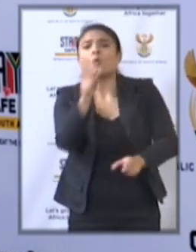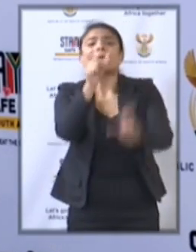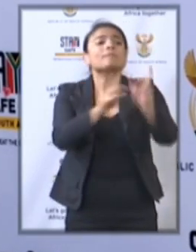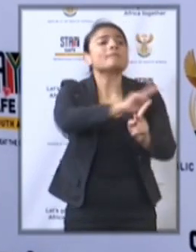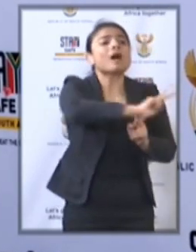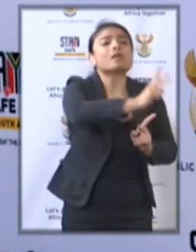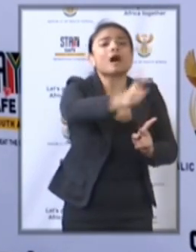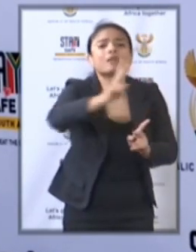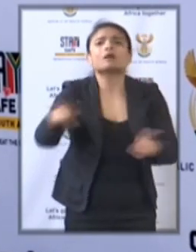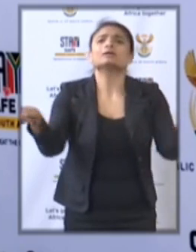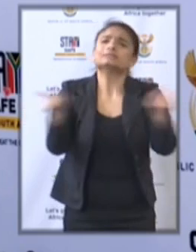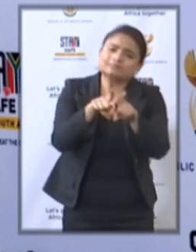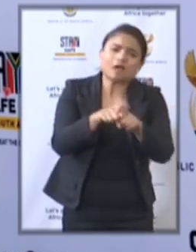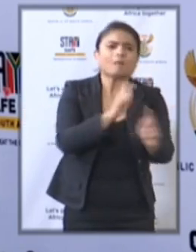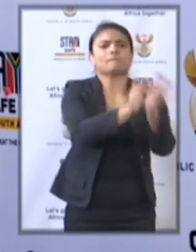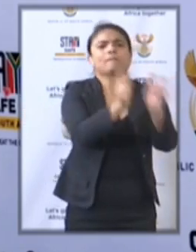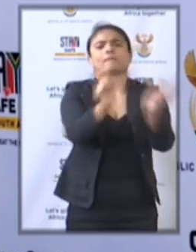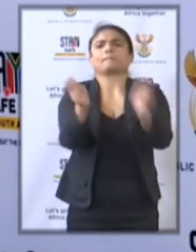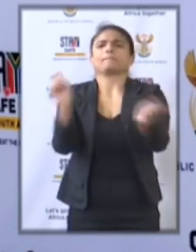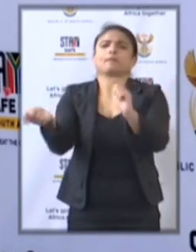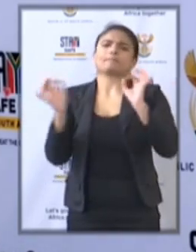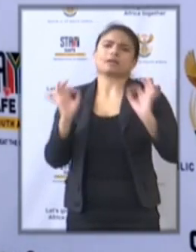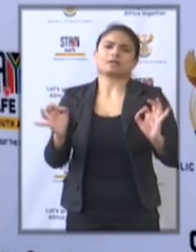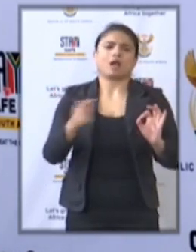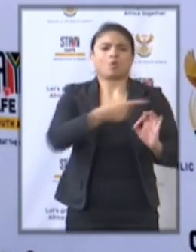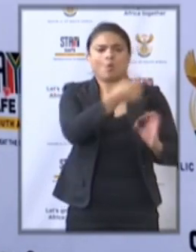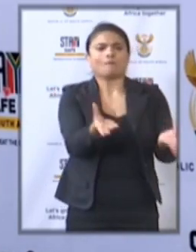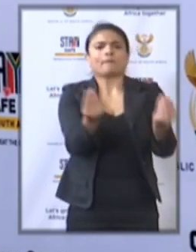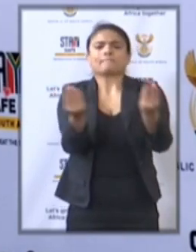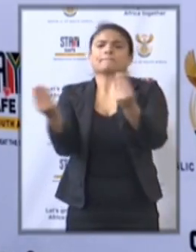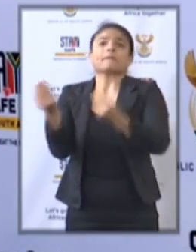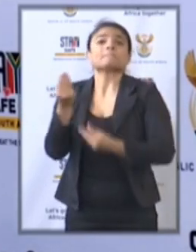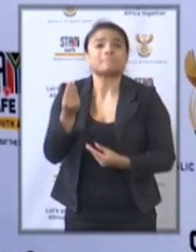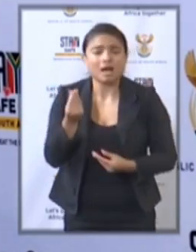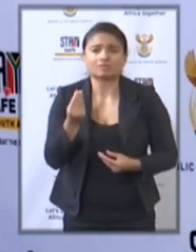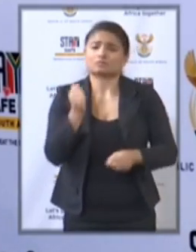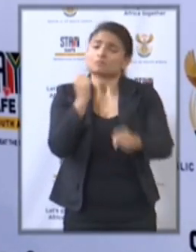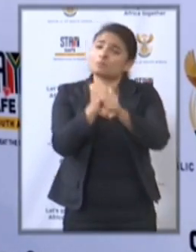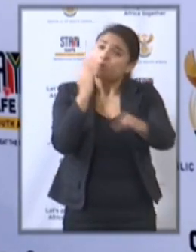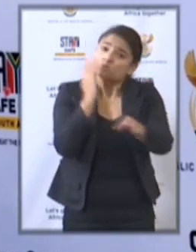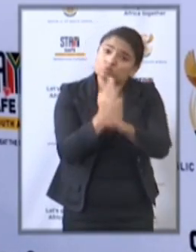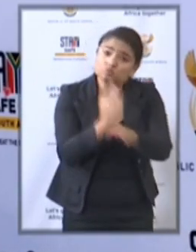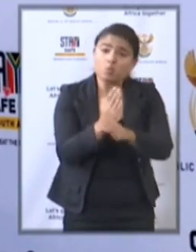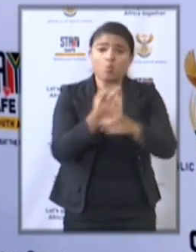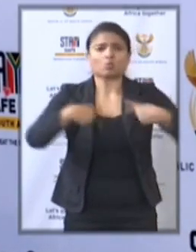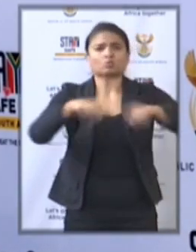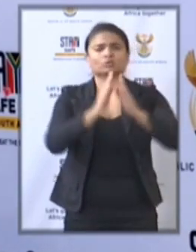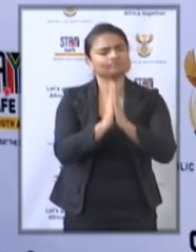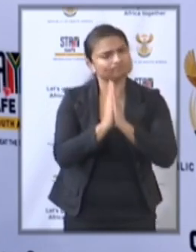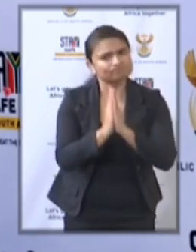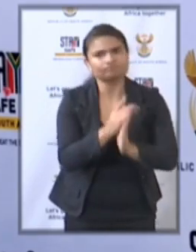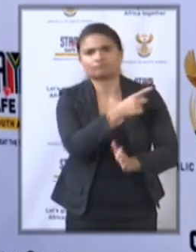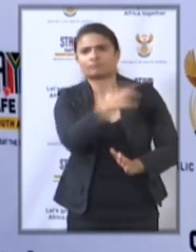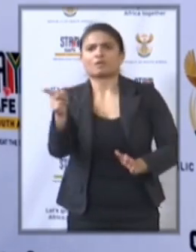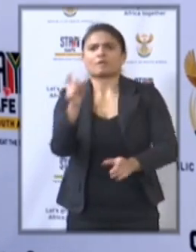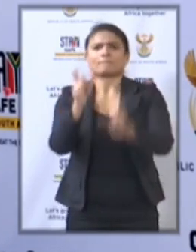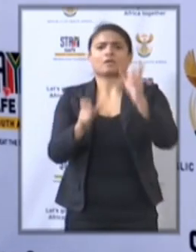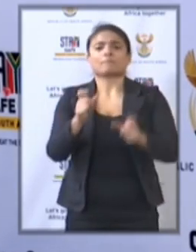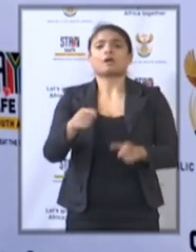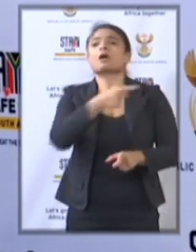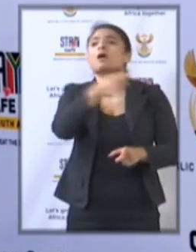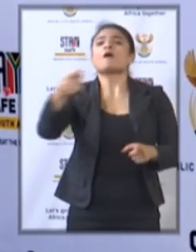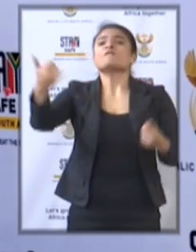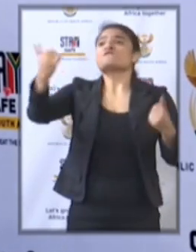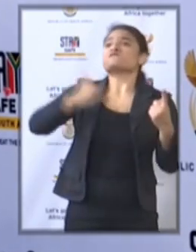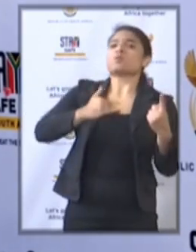Ingakho ke senza isiqiniseko sokuthi sicela abantu basitshele ukuthi bawobani, bashayele